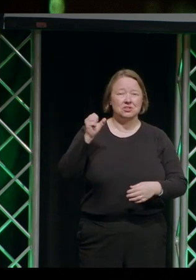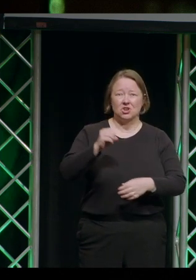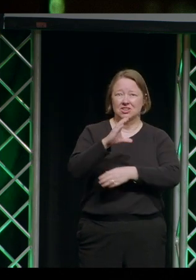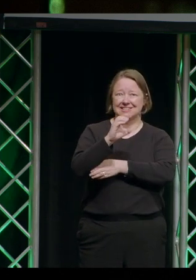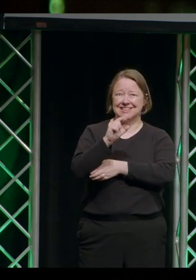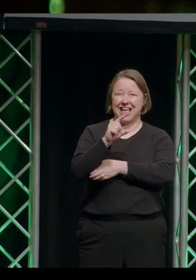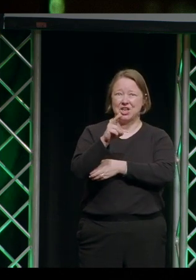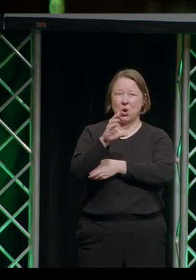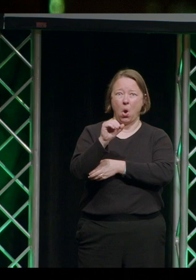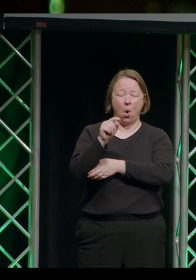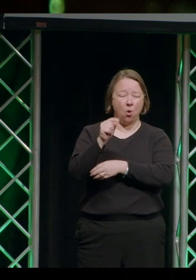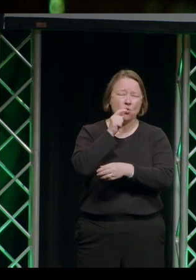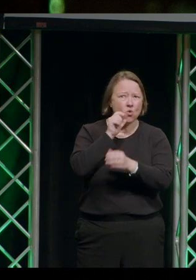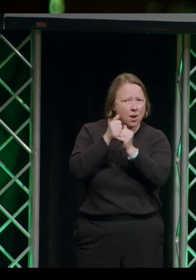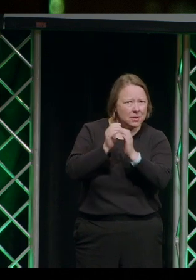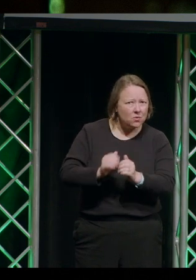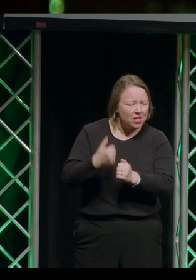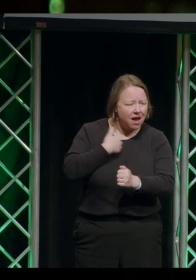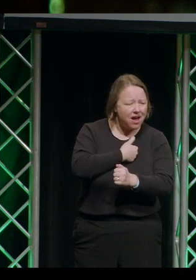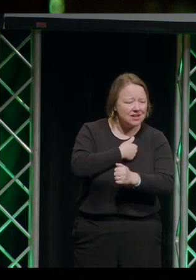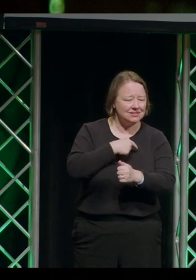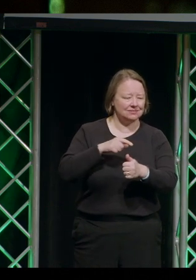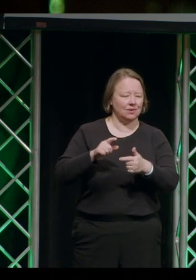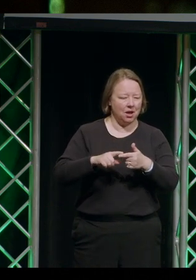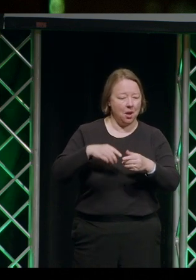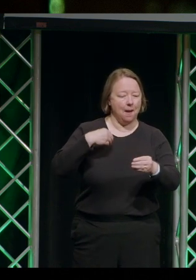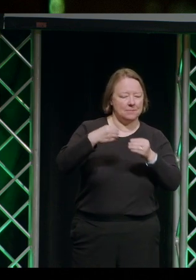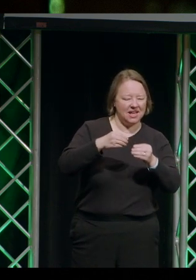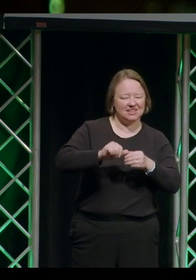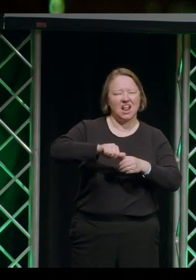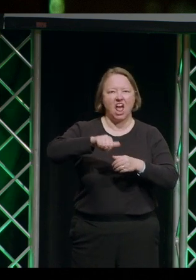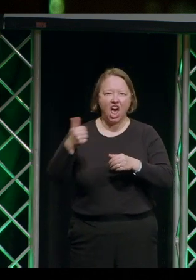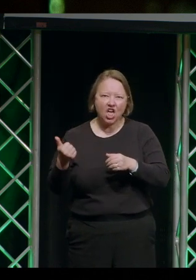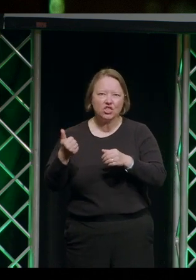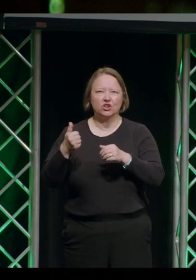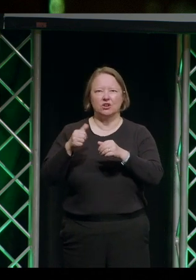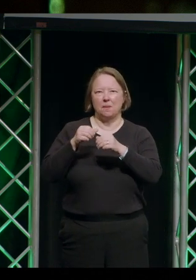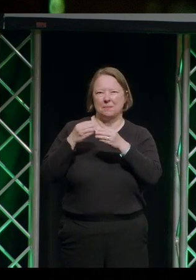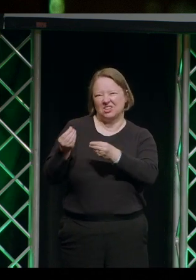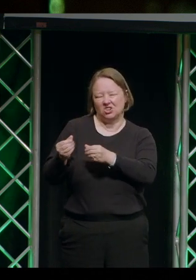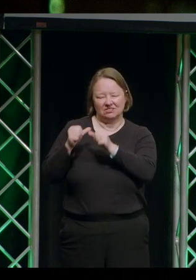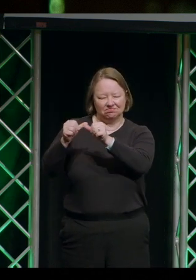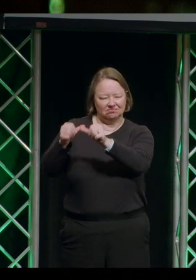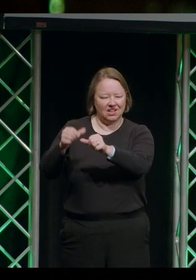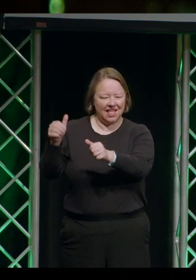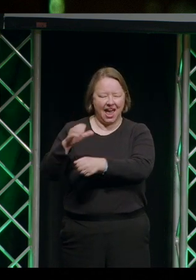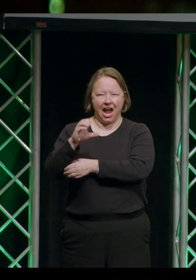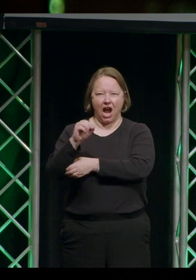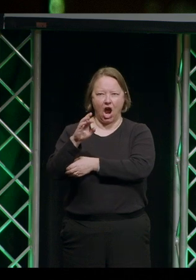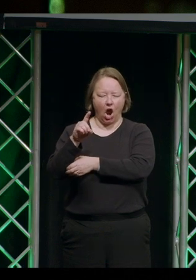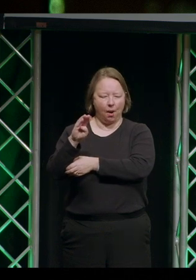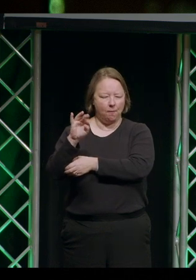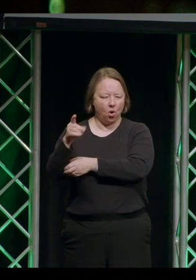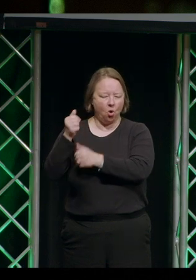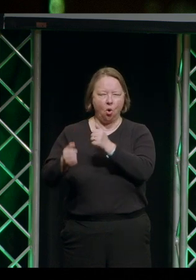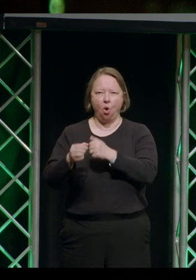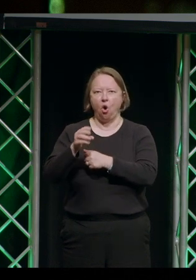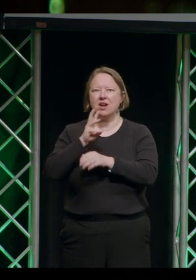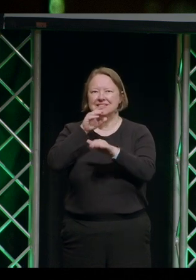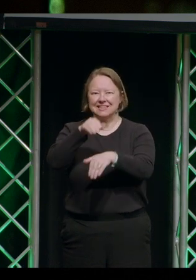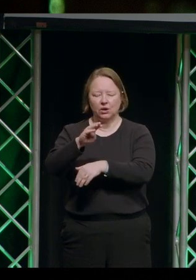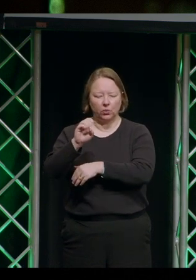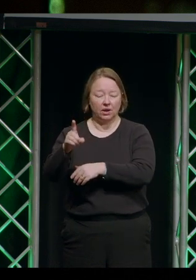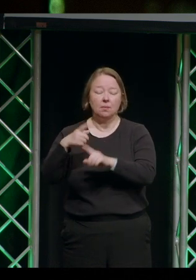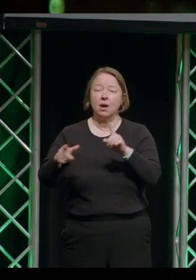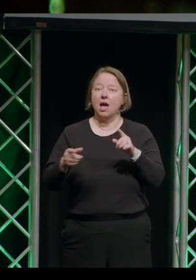Cellucoat's competitors are plastic and other sustainable materials like cardboard and seaweed-based alternatives. However, plastic